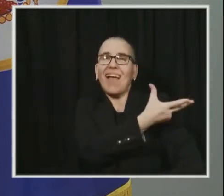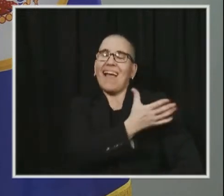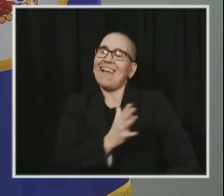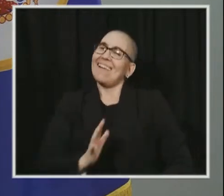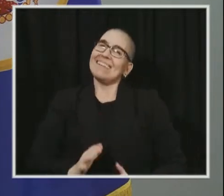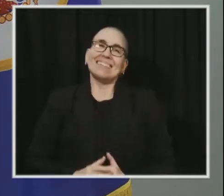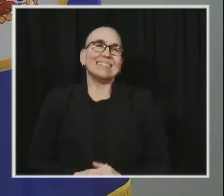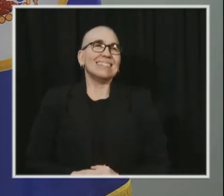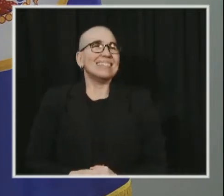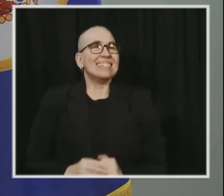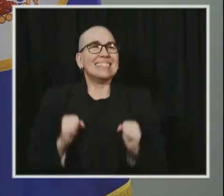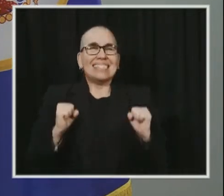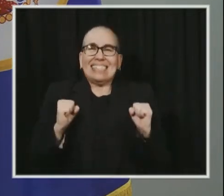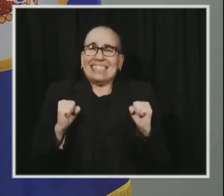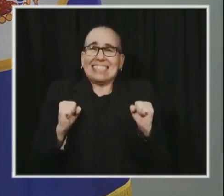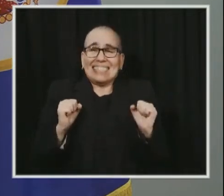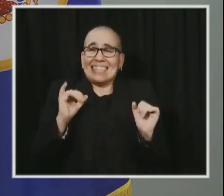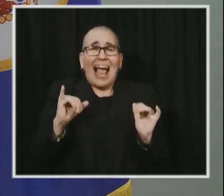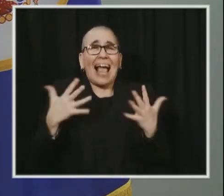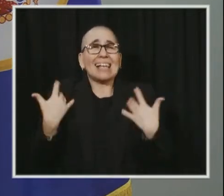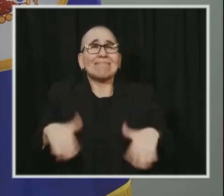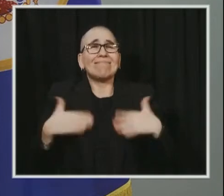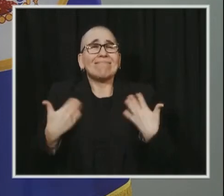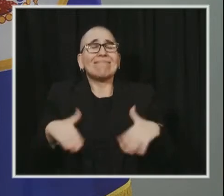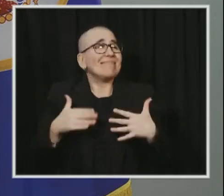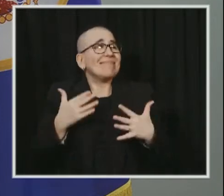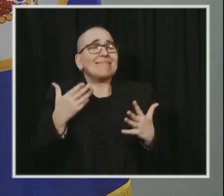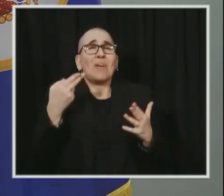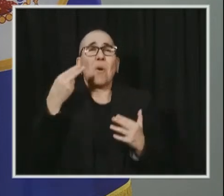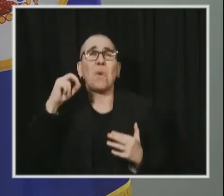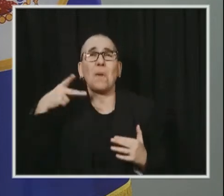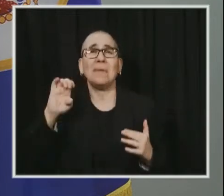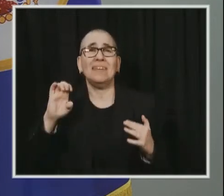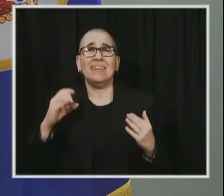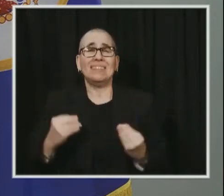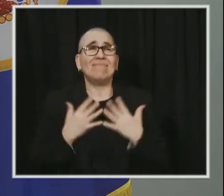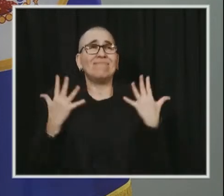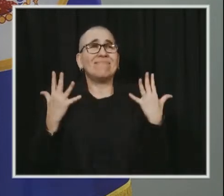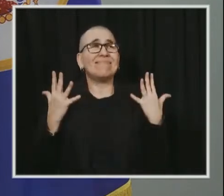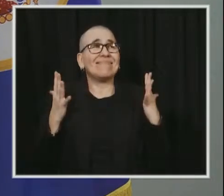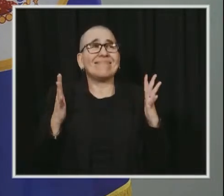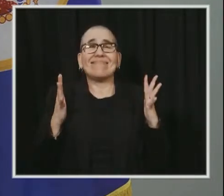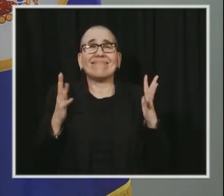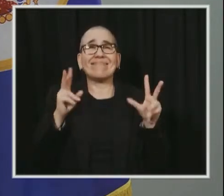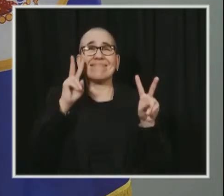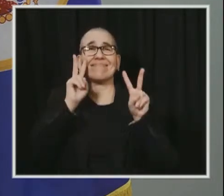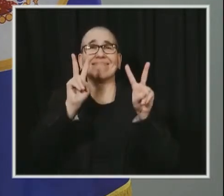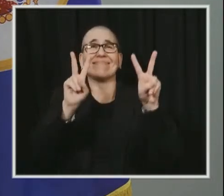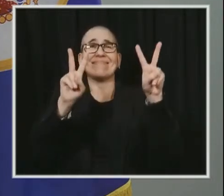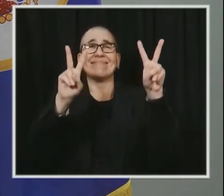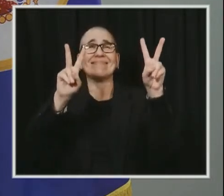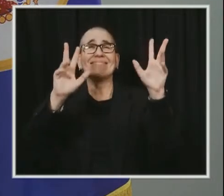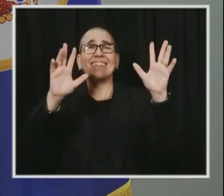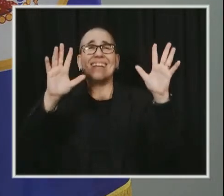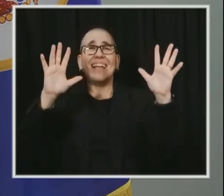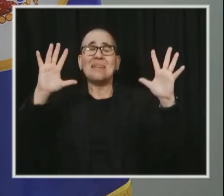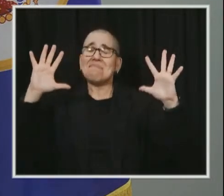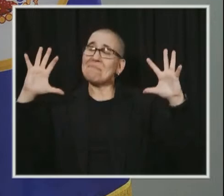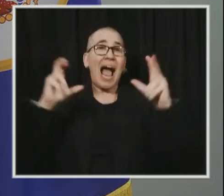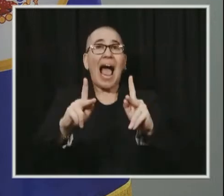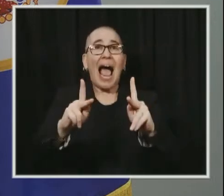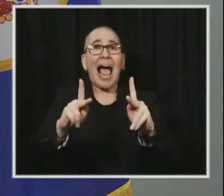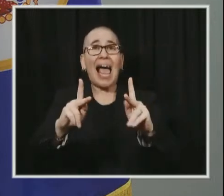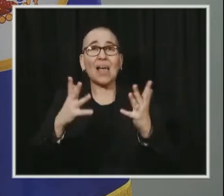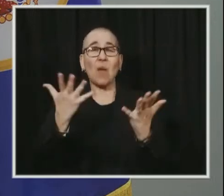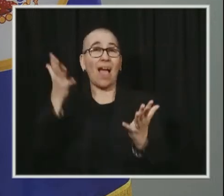initial dose, to feel that feeling of hope. We look forward to continued collaboration with the